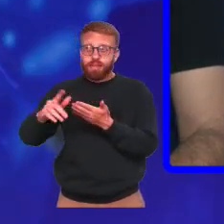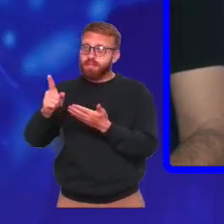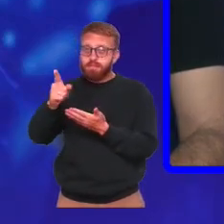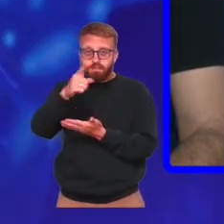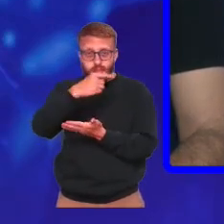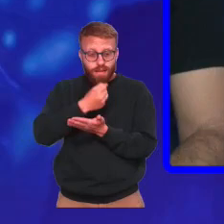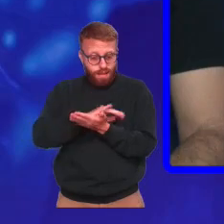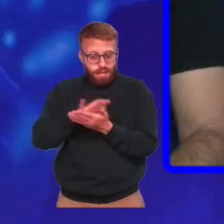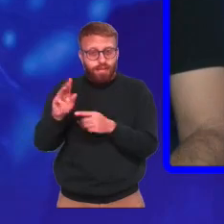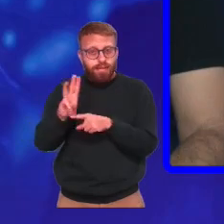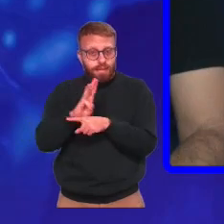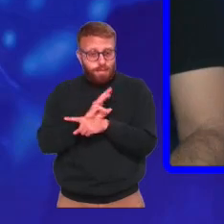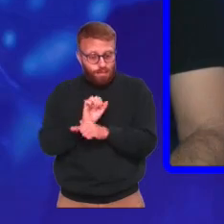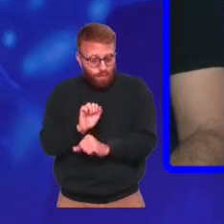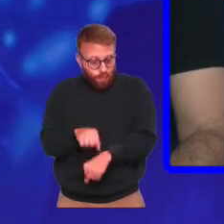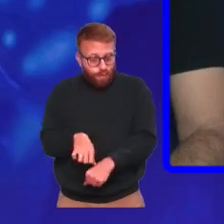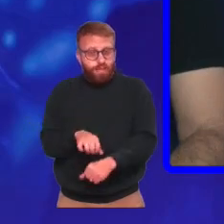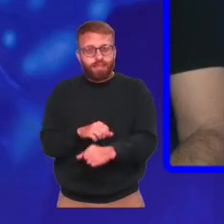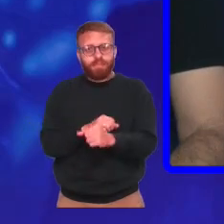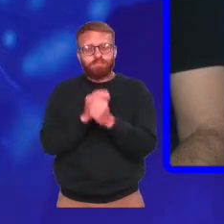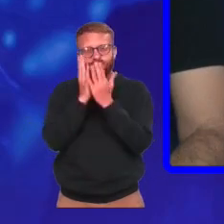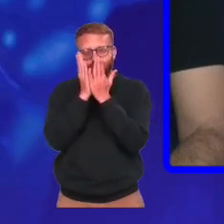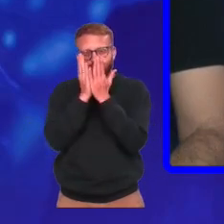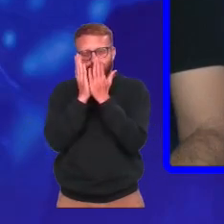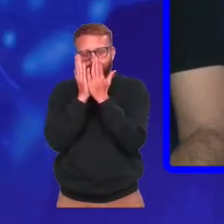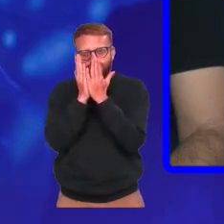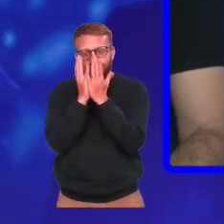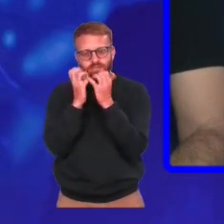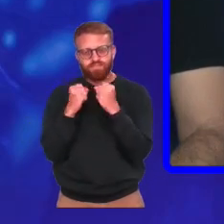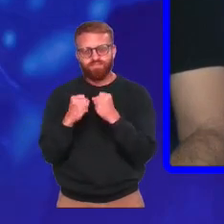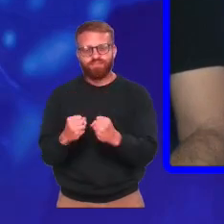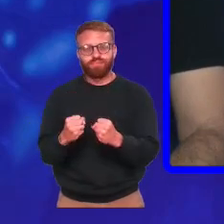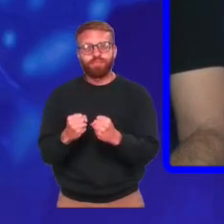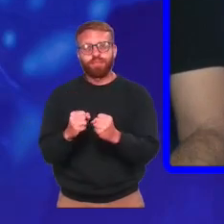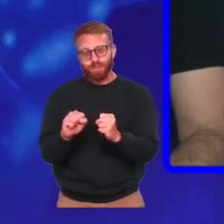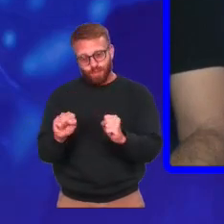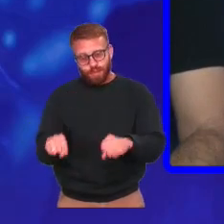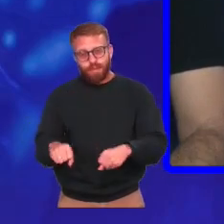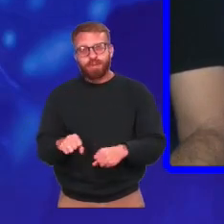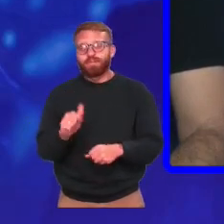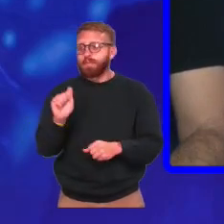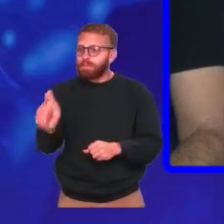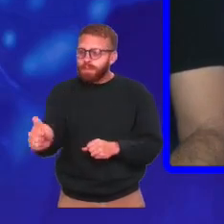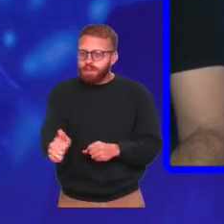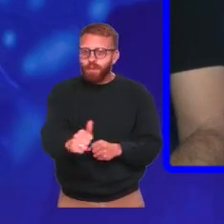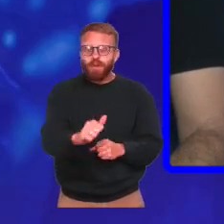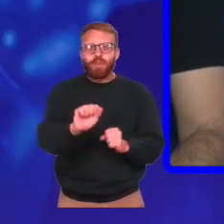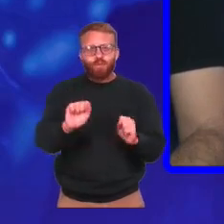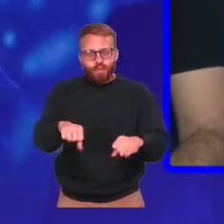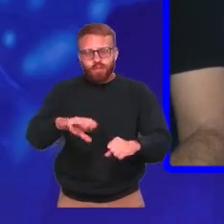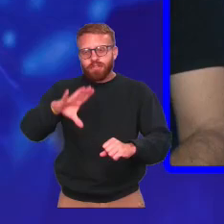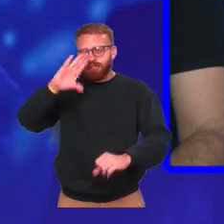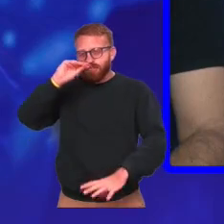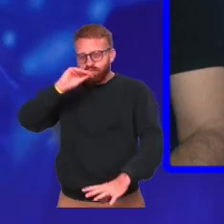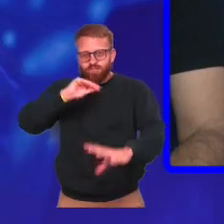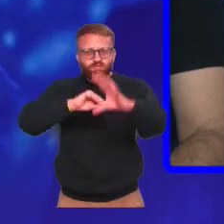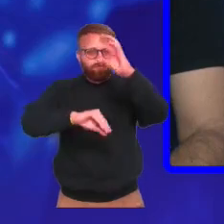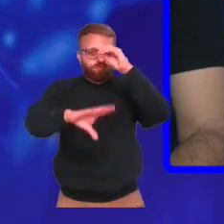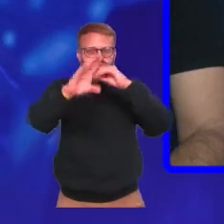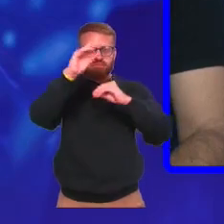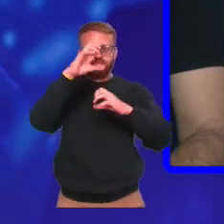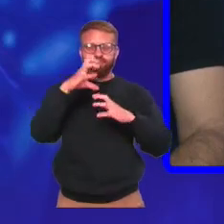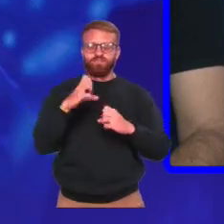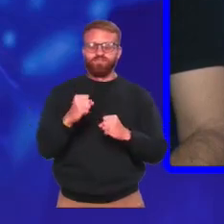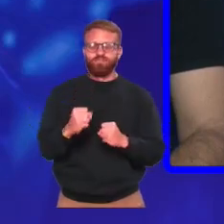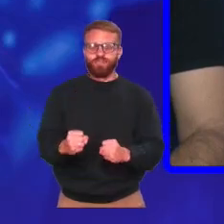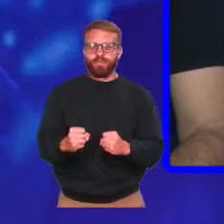you can download games, you can start doing stuff yourself. So I think it's a lot of like, get your hands dirty, you know, and